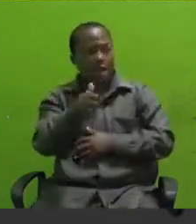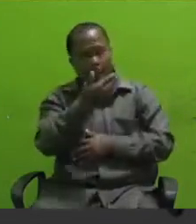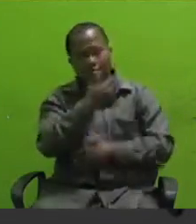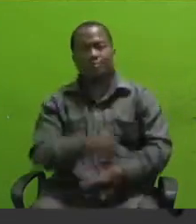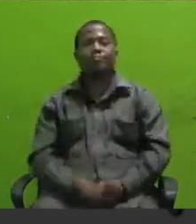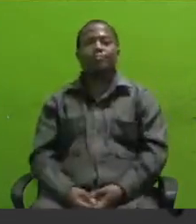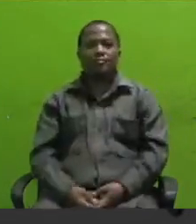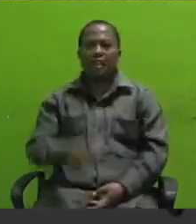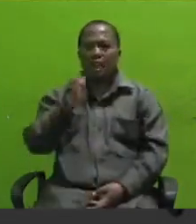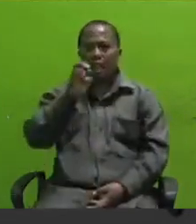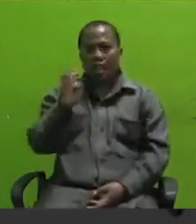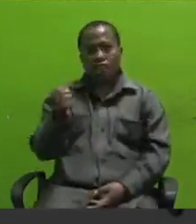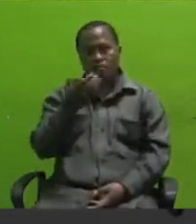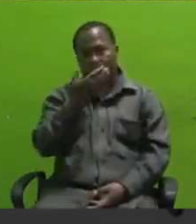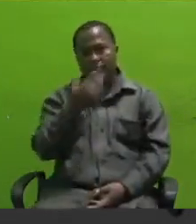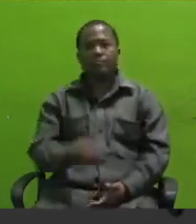Thank you, my dear.